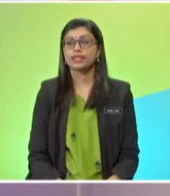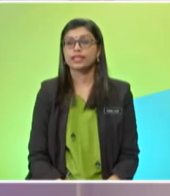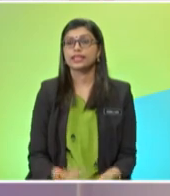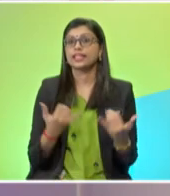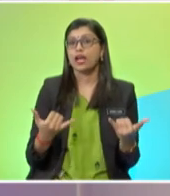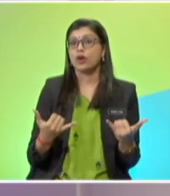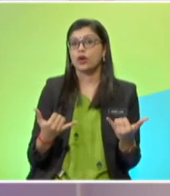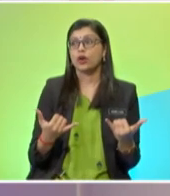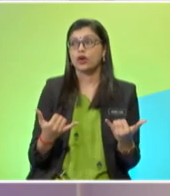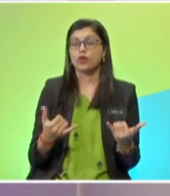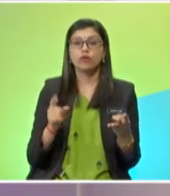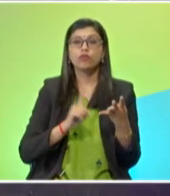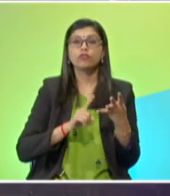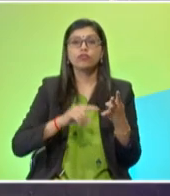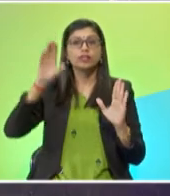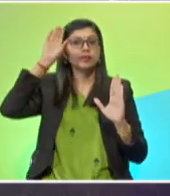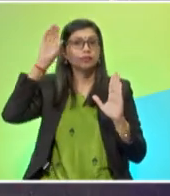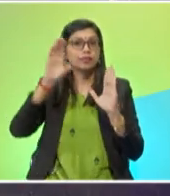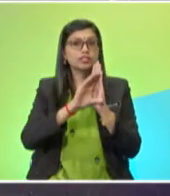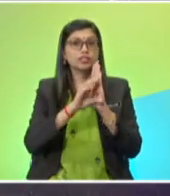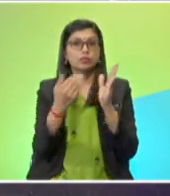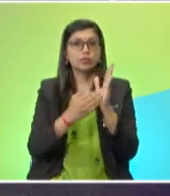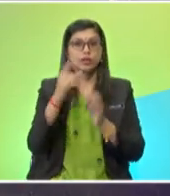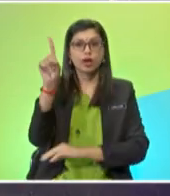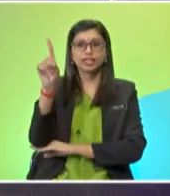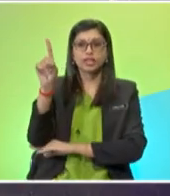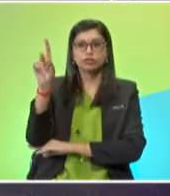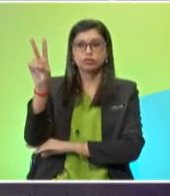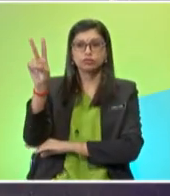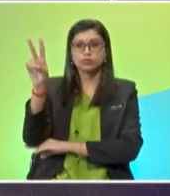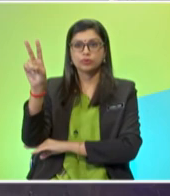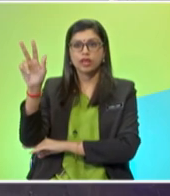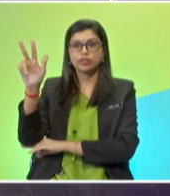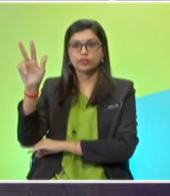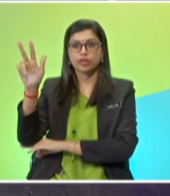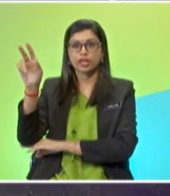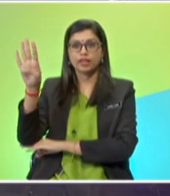next picture. Picture number 4. Another 5 seconds for you.